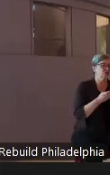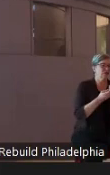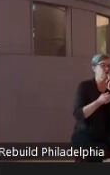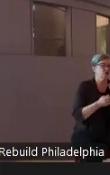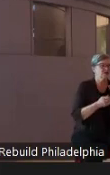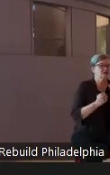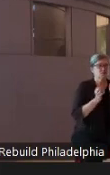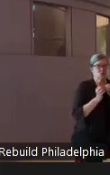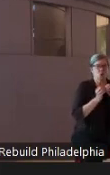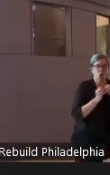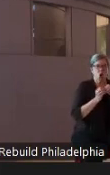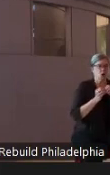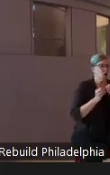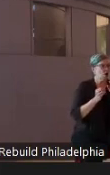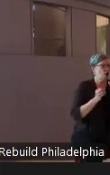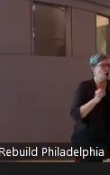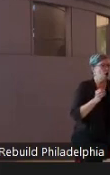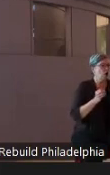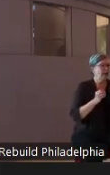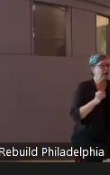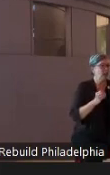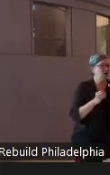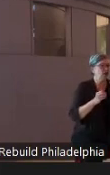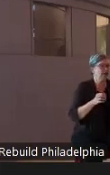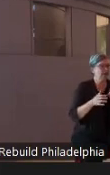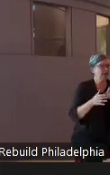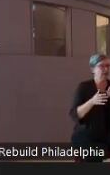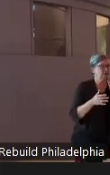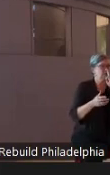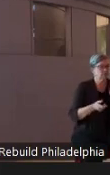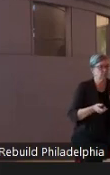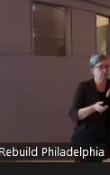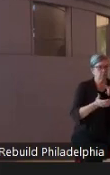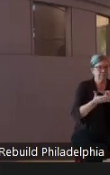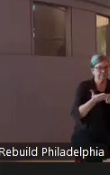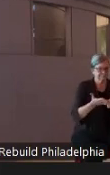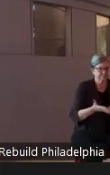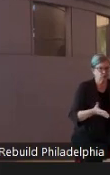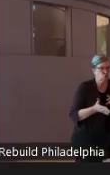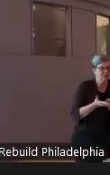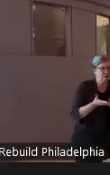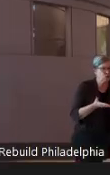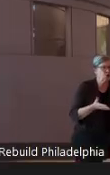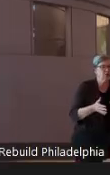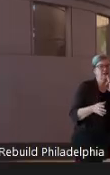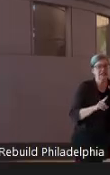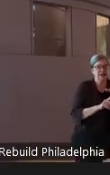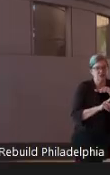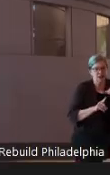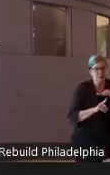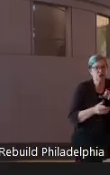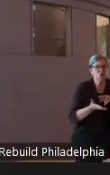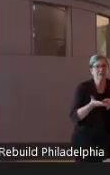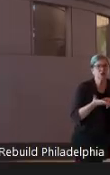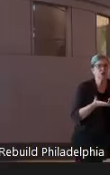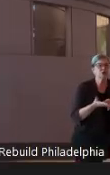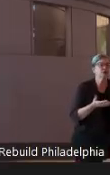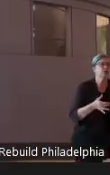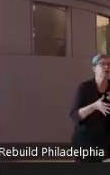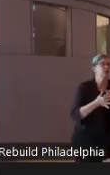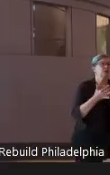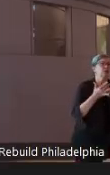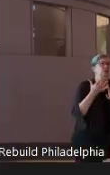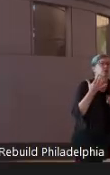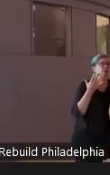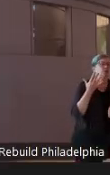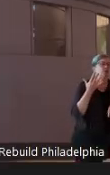of archaeology research that has to be done. There are very specific requirements. There's environmental research. A lot